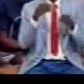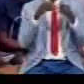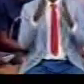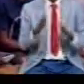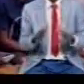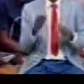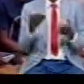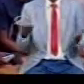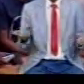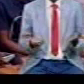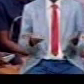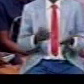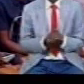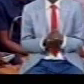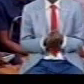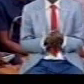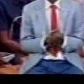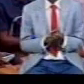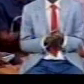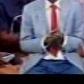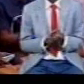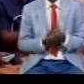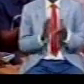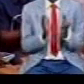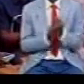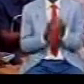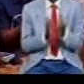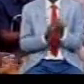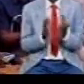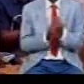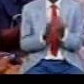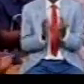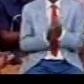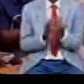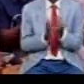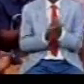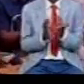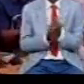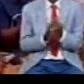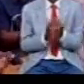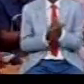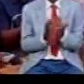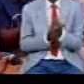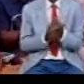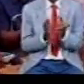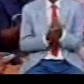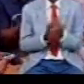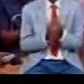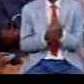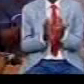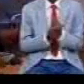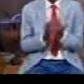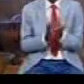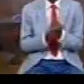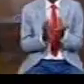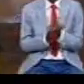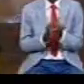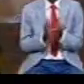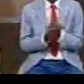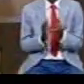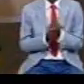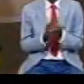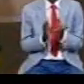Alpha location. Put your hands together for the Lord Jesus Christ. Put your hands together for the Lord